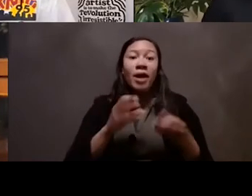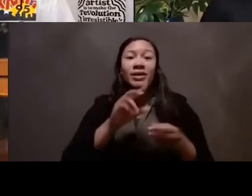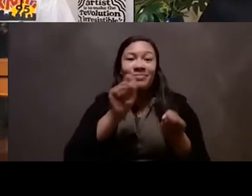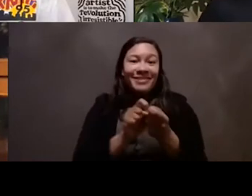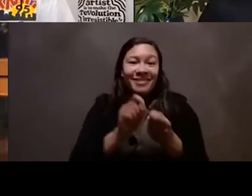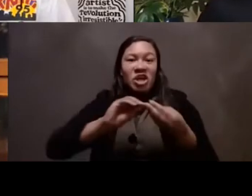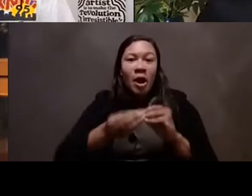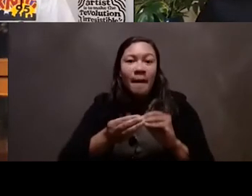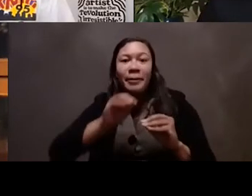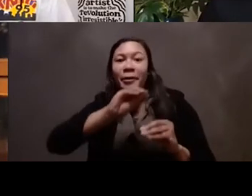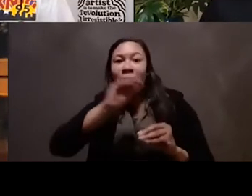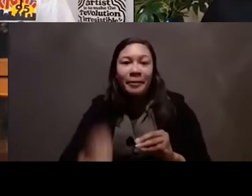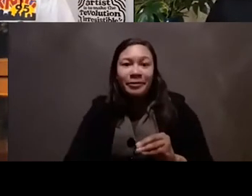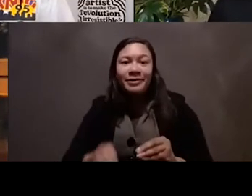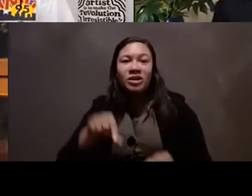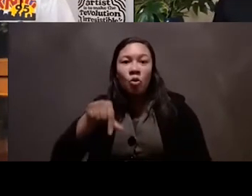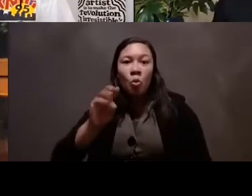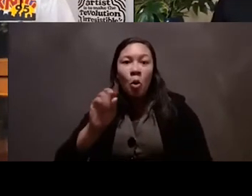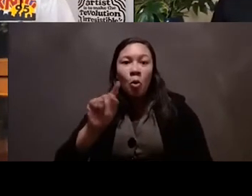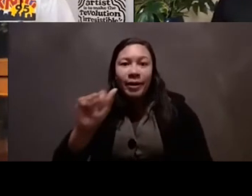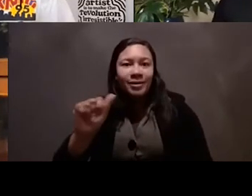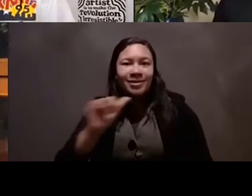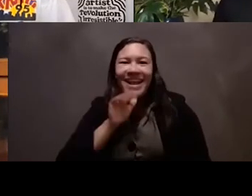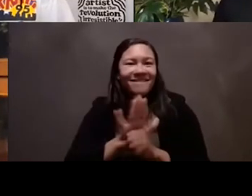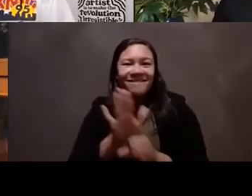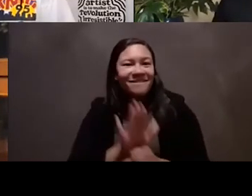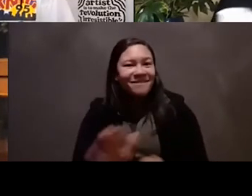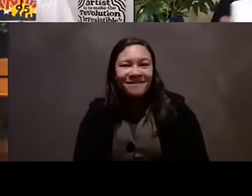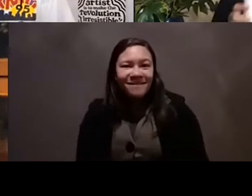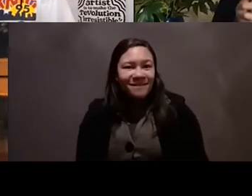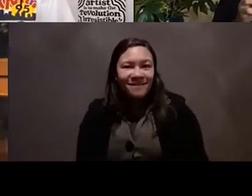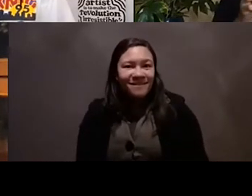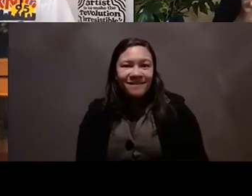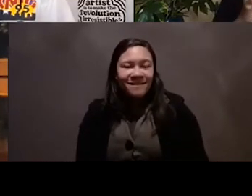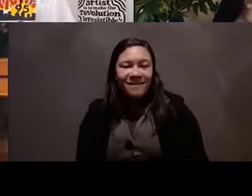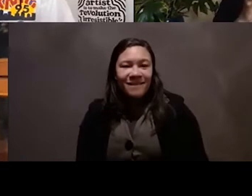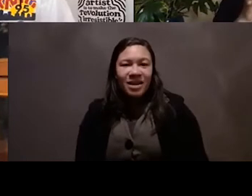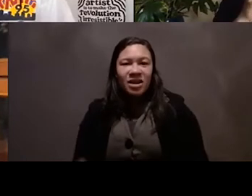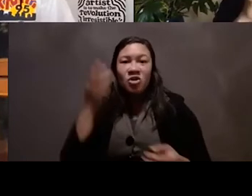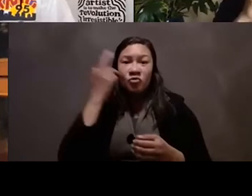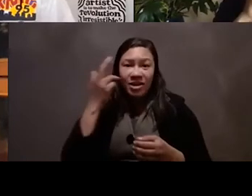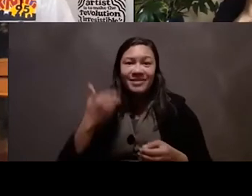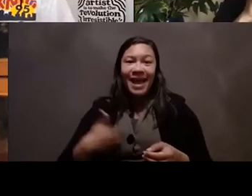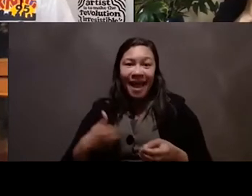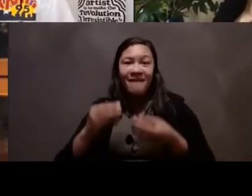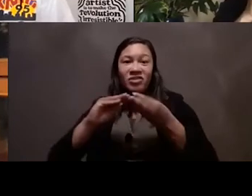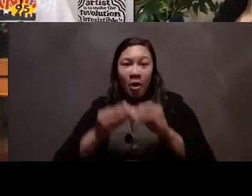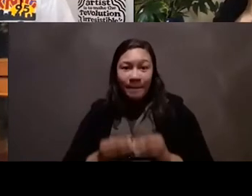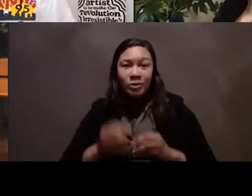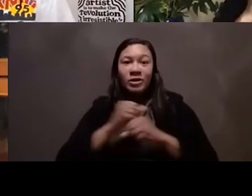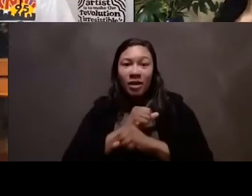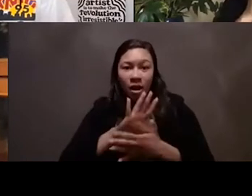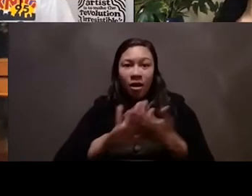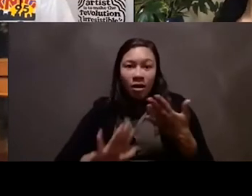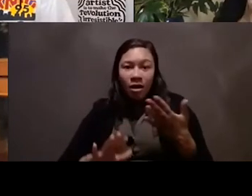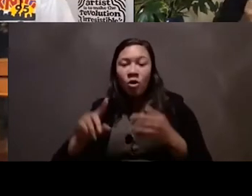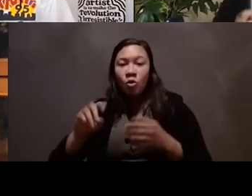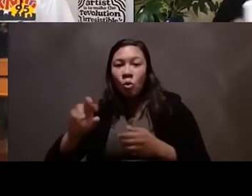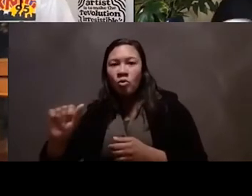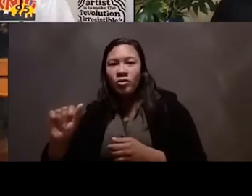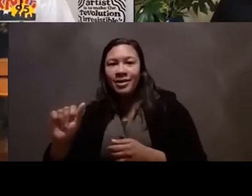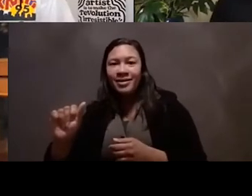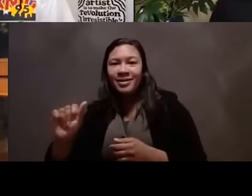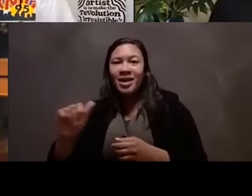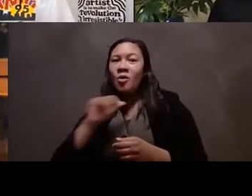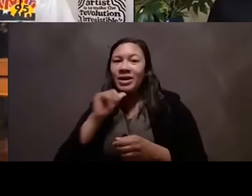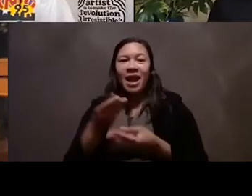be enough to rectify the reason that those types of initiatives come about in the first place. And fuck a quota, like that's not it,